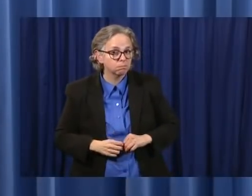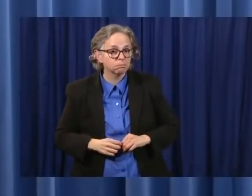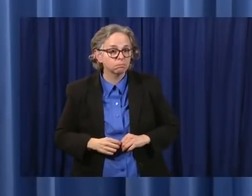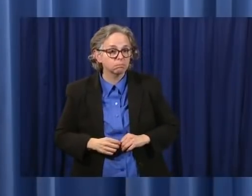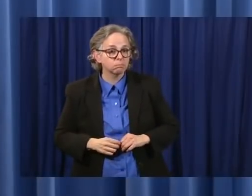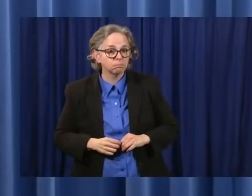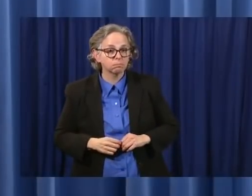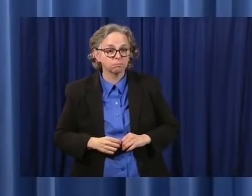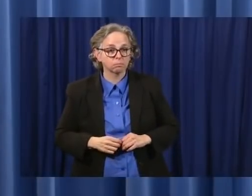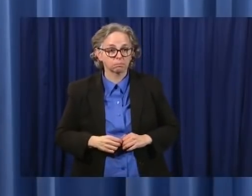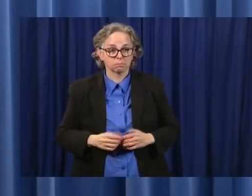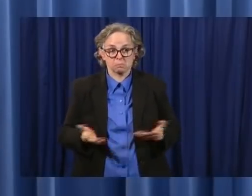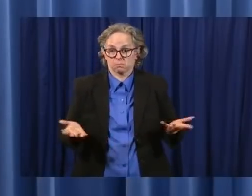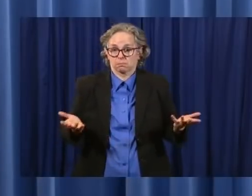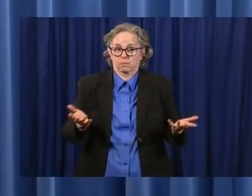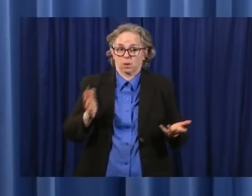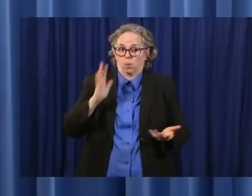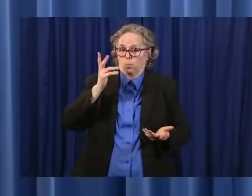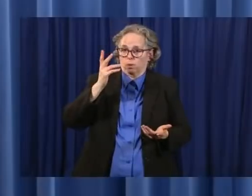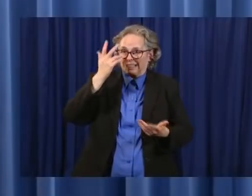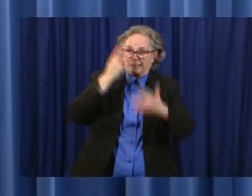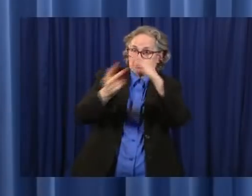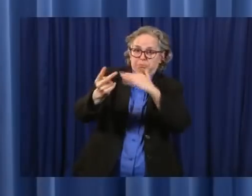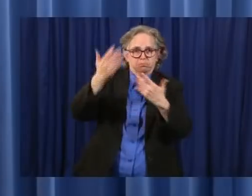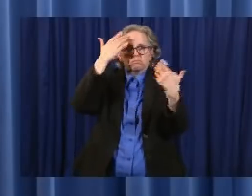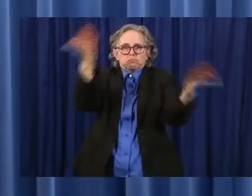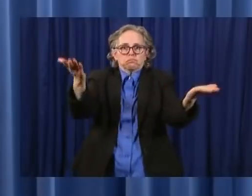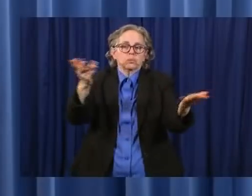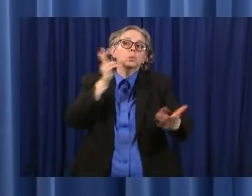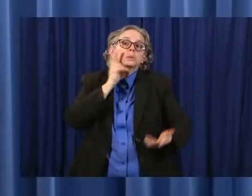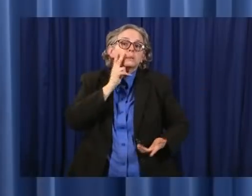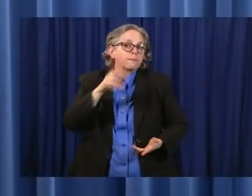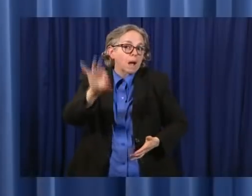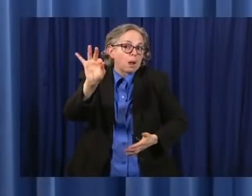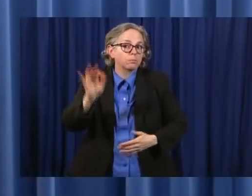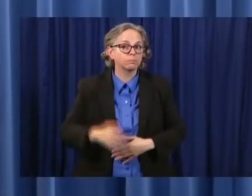We'll have to see. I mean, we can't predict.